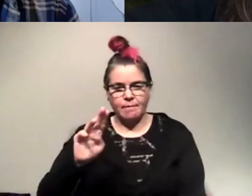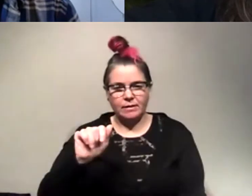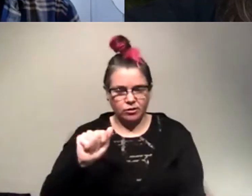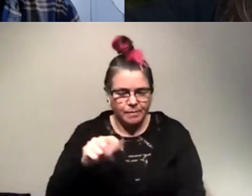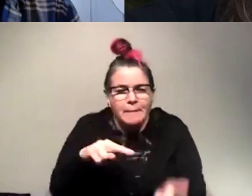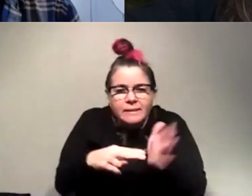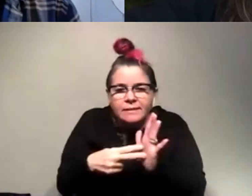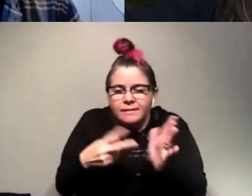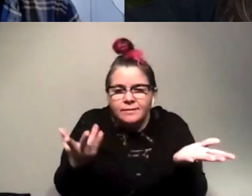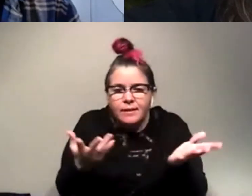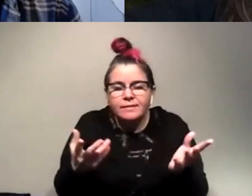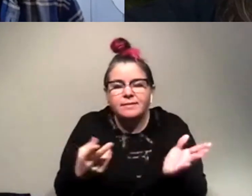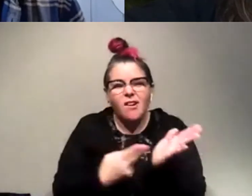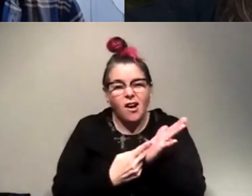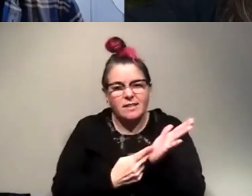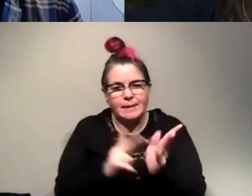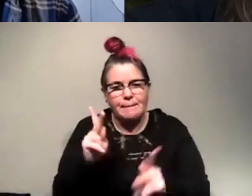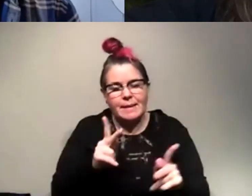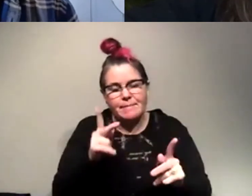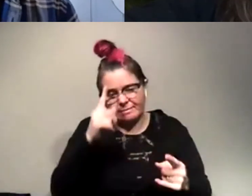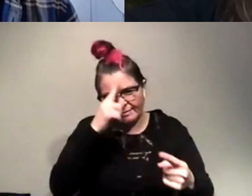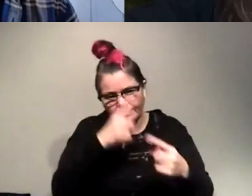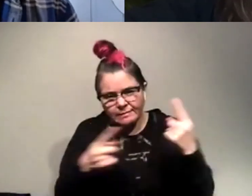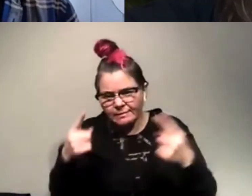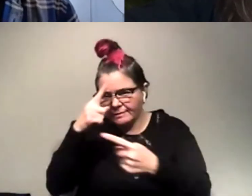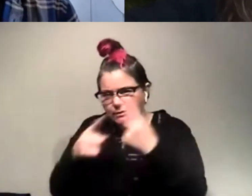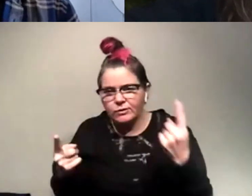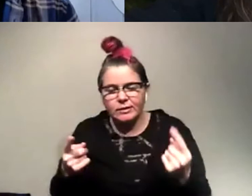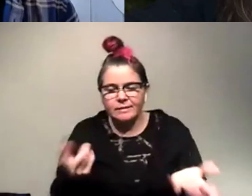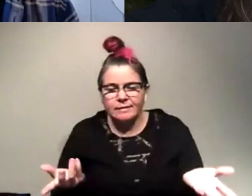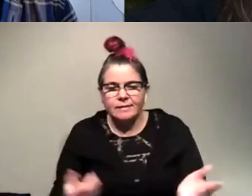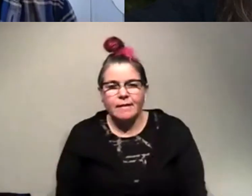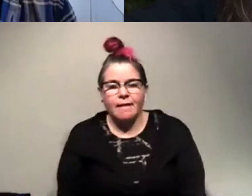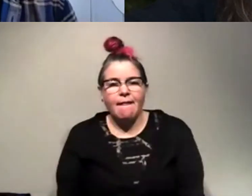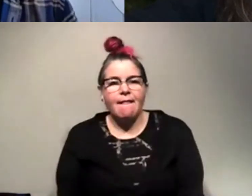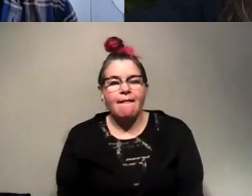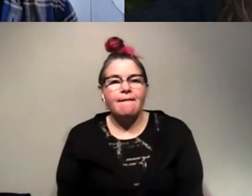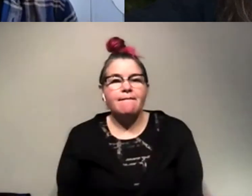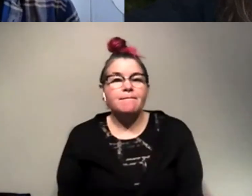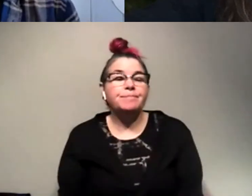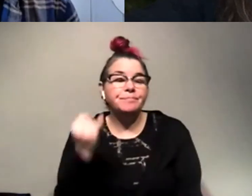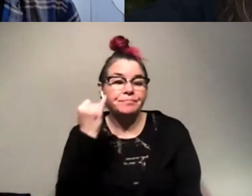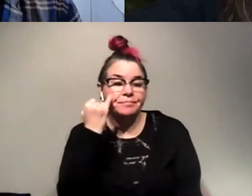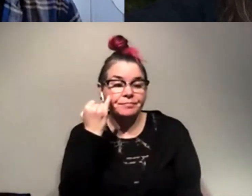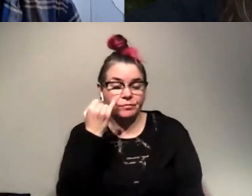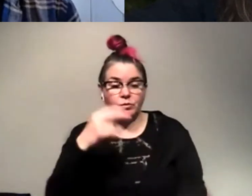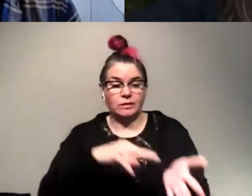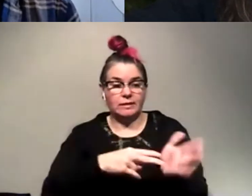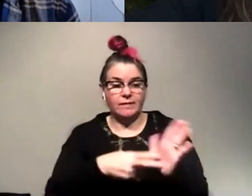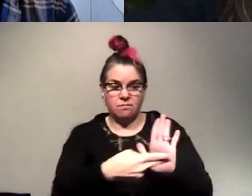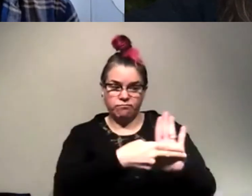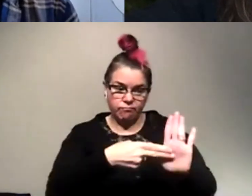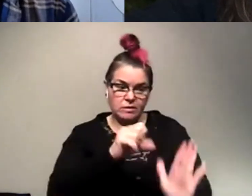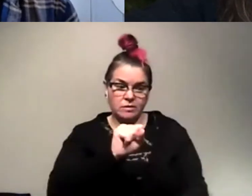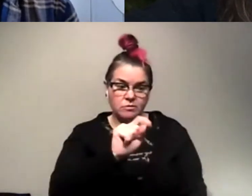that honestly people don't agree on. I mean, if the way you're defining a strain